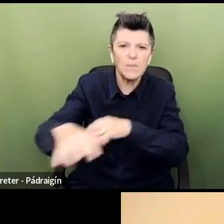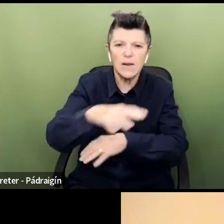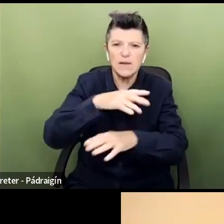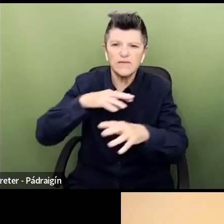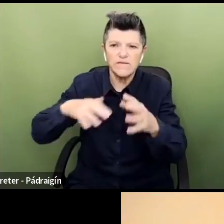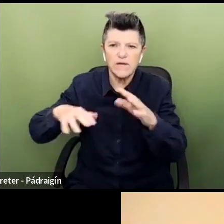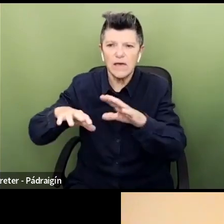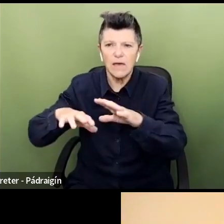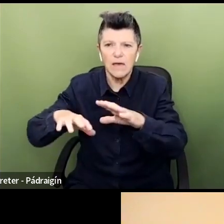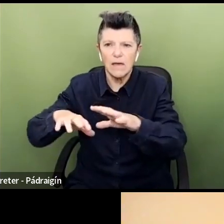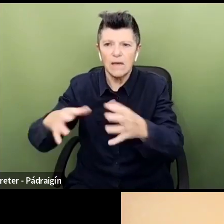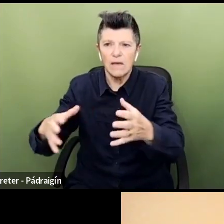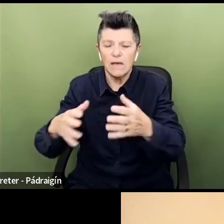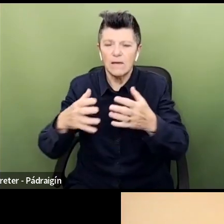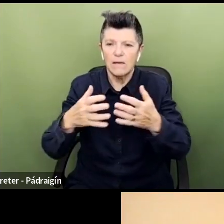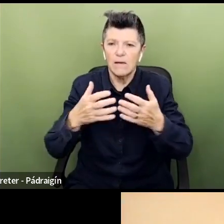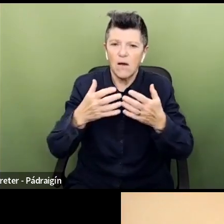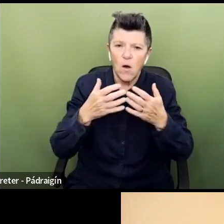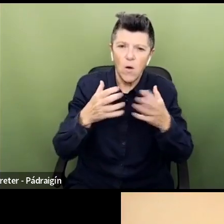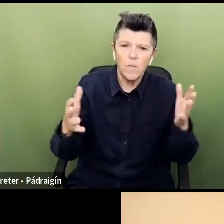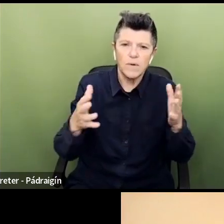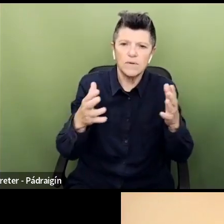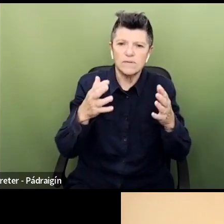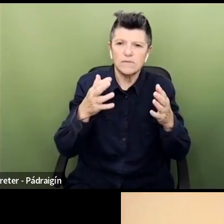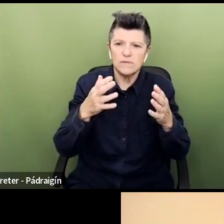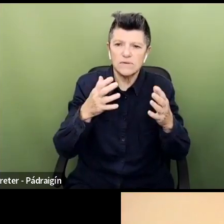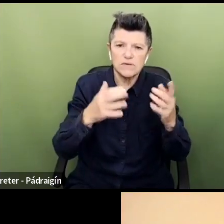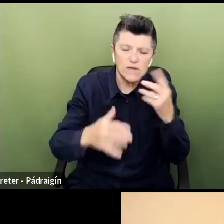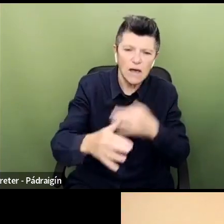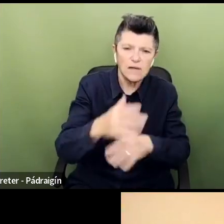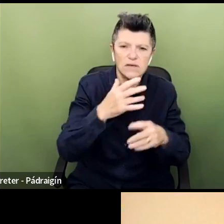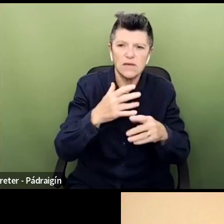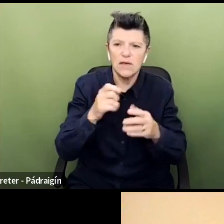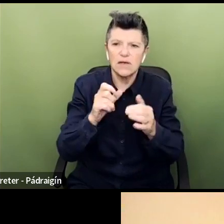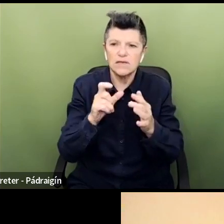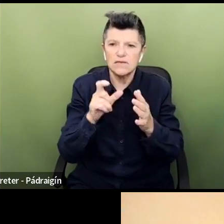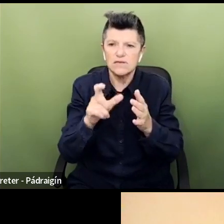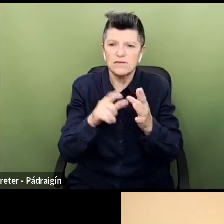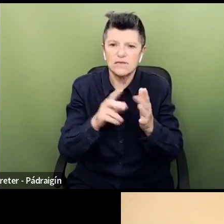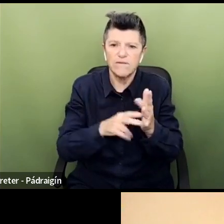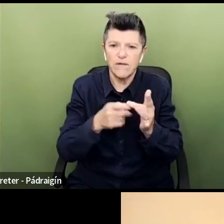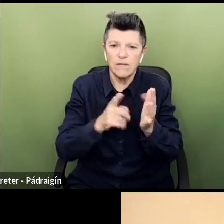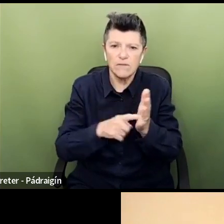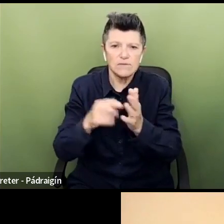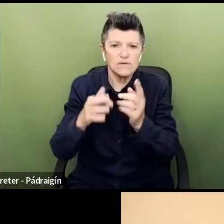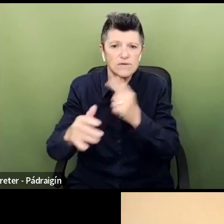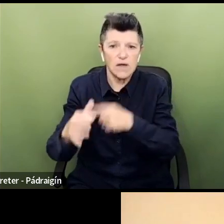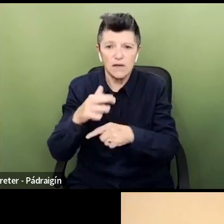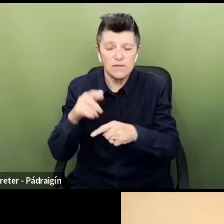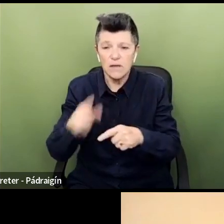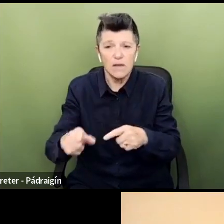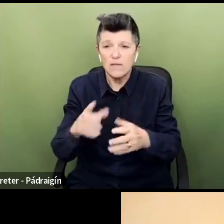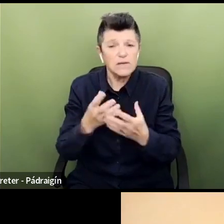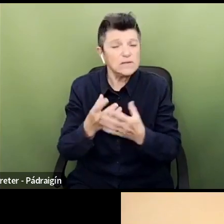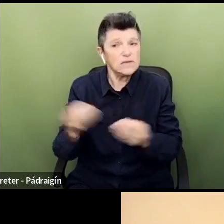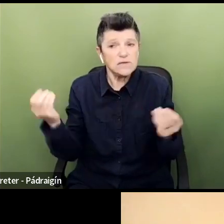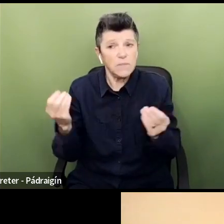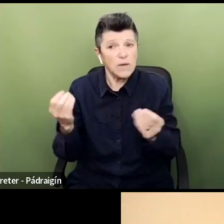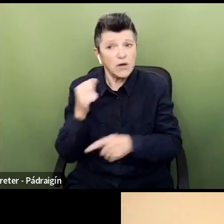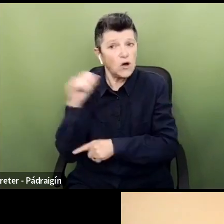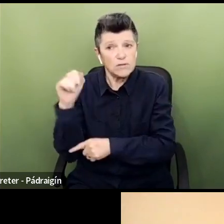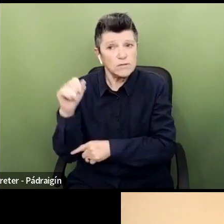society, civil society, they never disappeared even under communism. They were there, they sort of